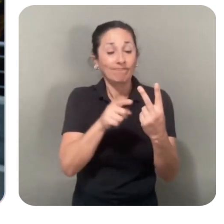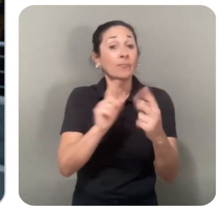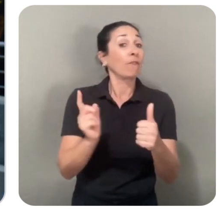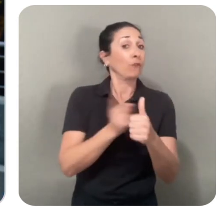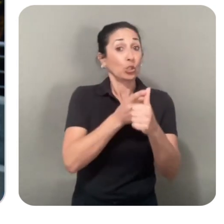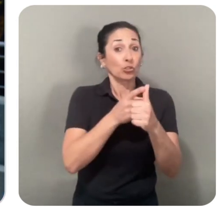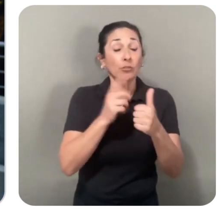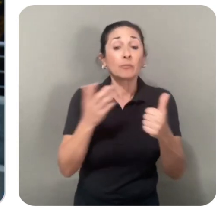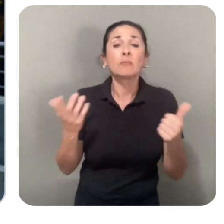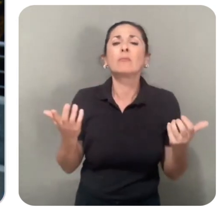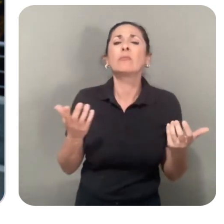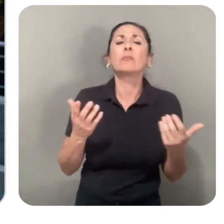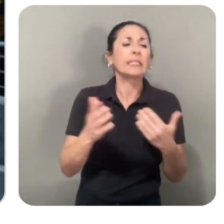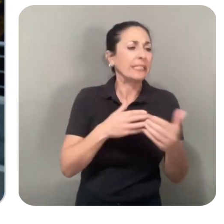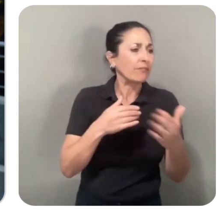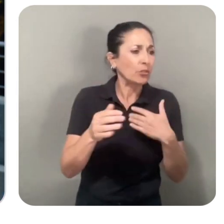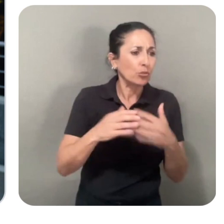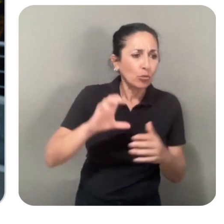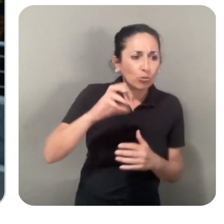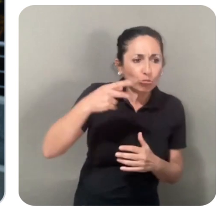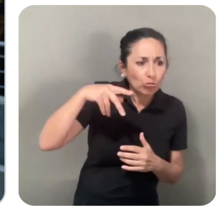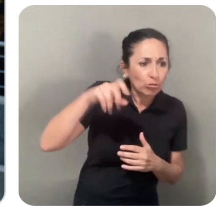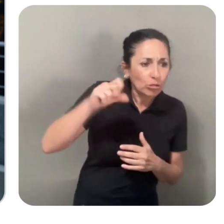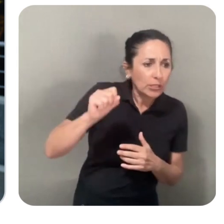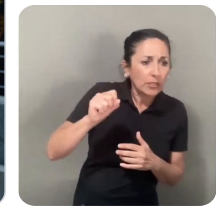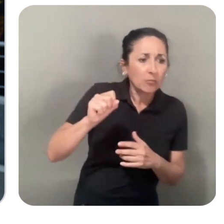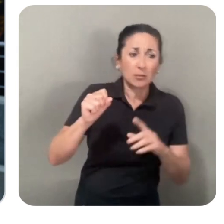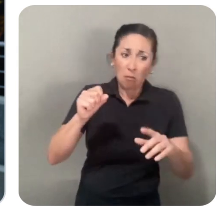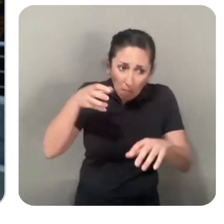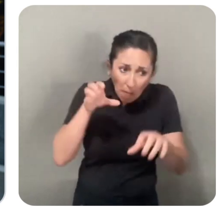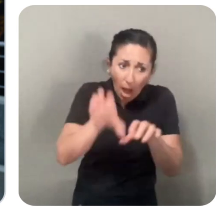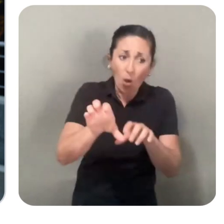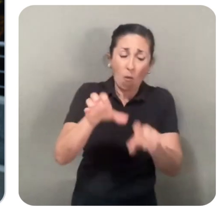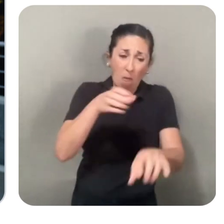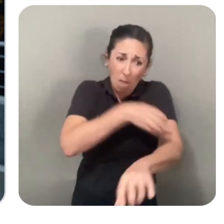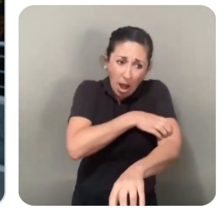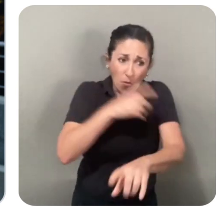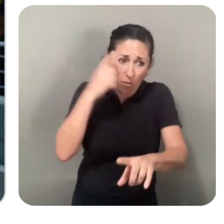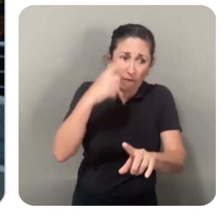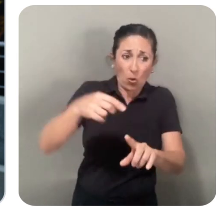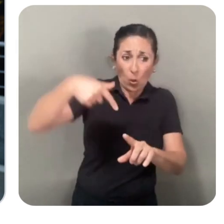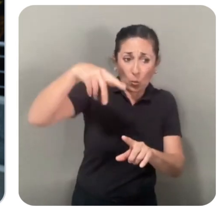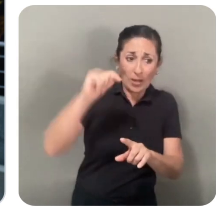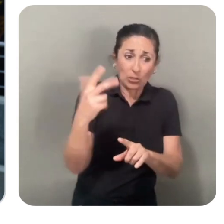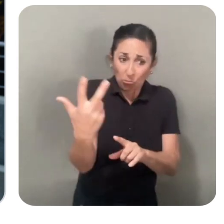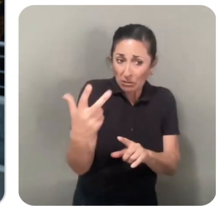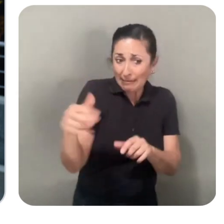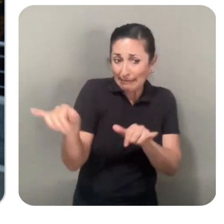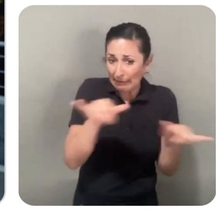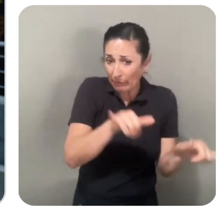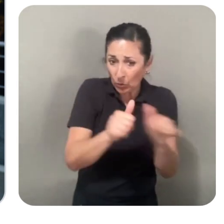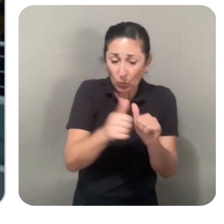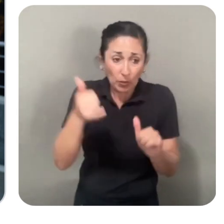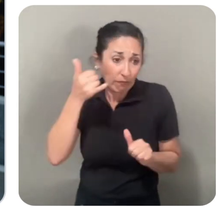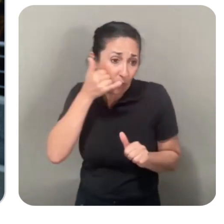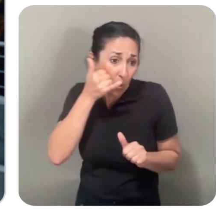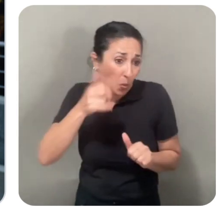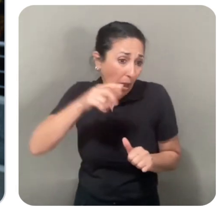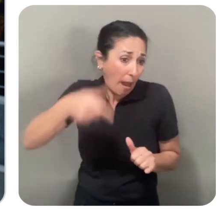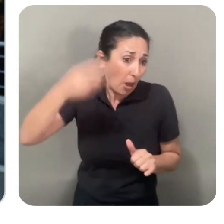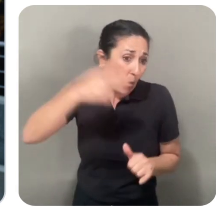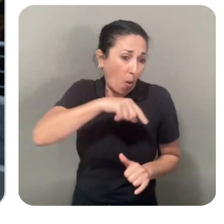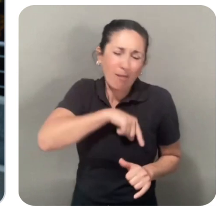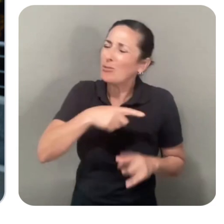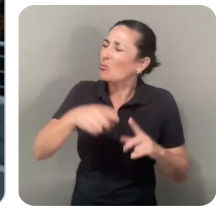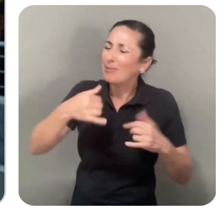First, even though the chips powering a Quest 3 are similar to those in high-end phones, you still have to accomplish so much more